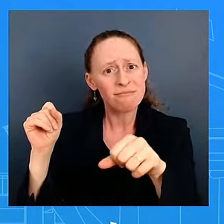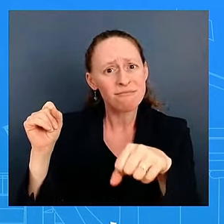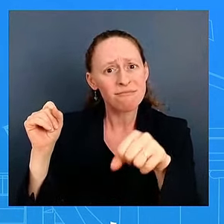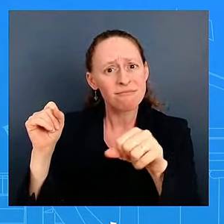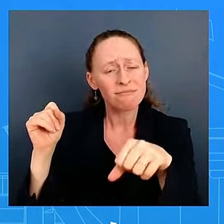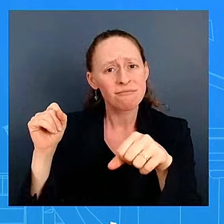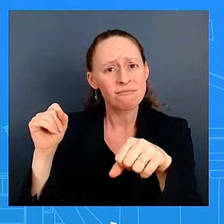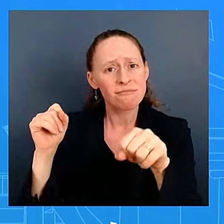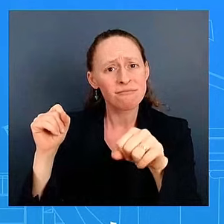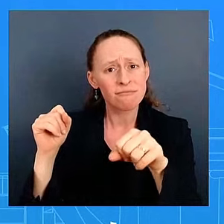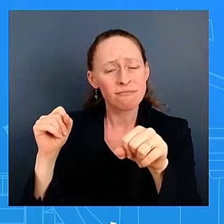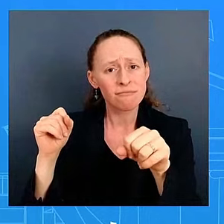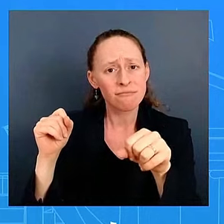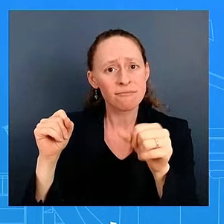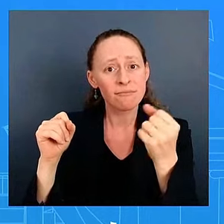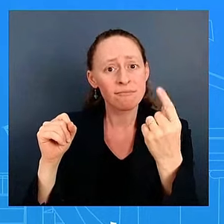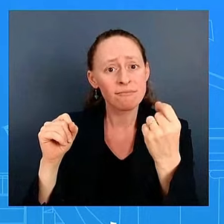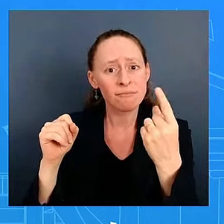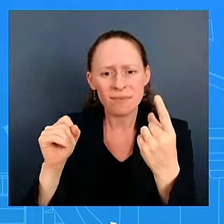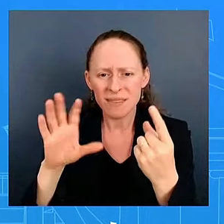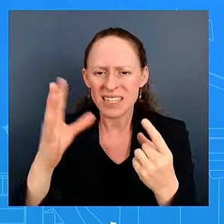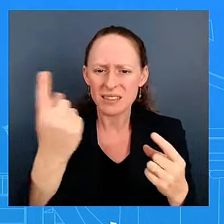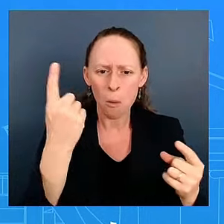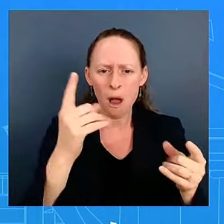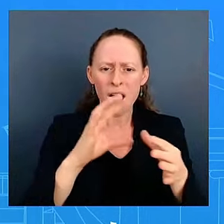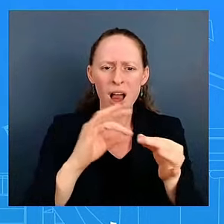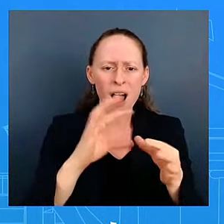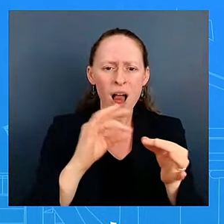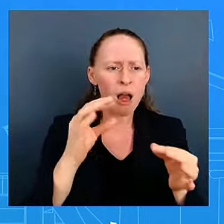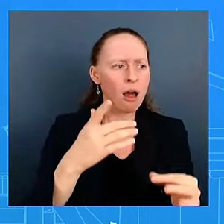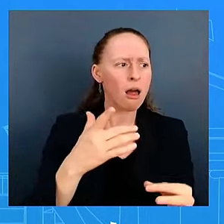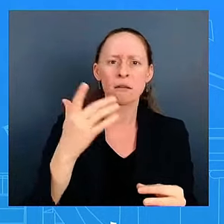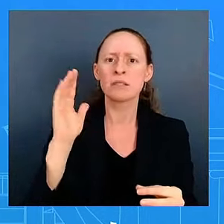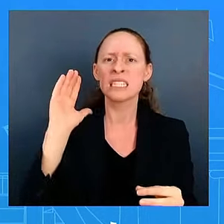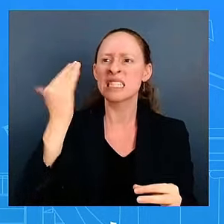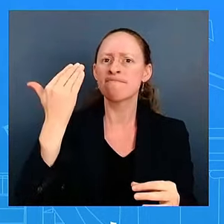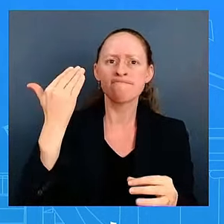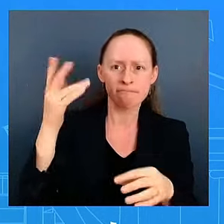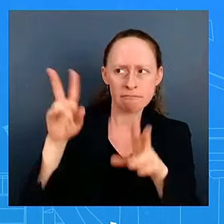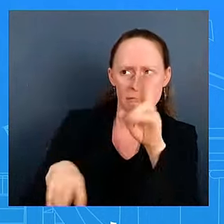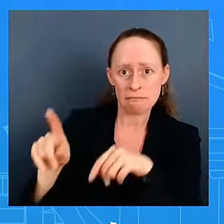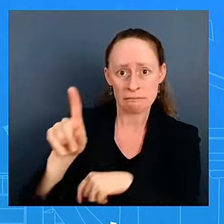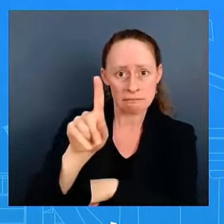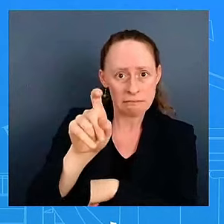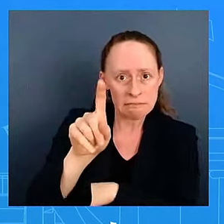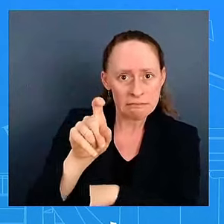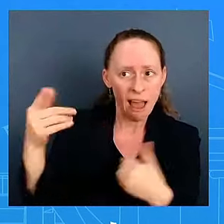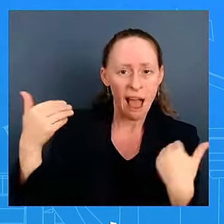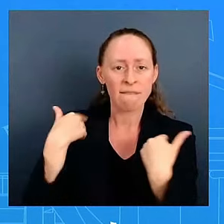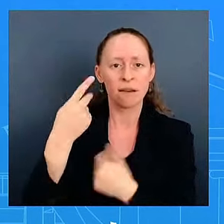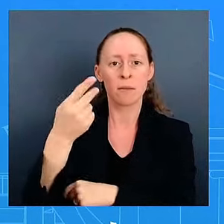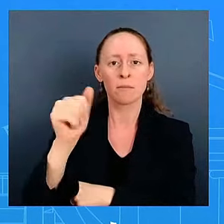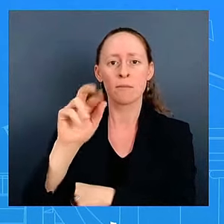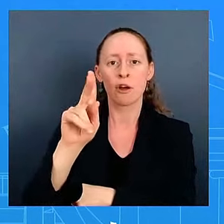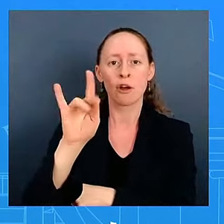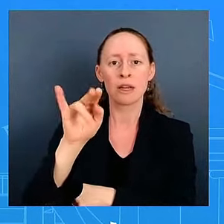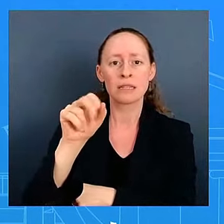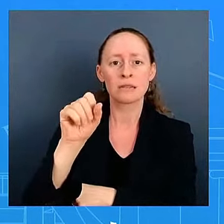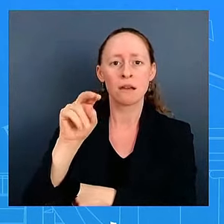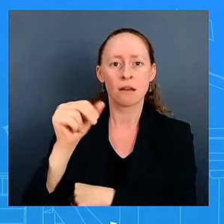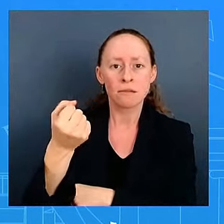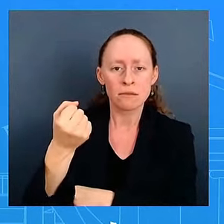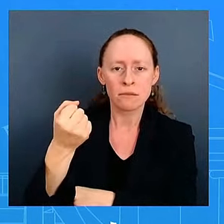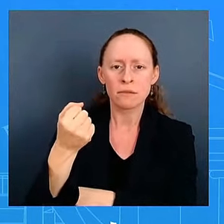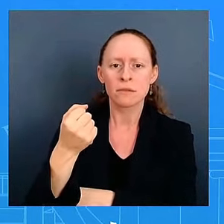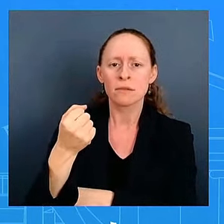for Parkinson's. I said right here that the president was not being treated for Parkinson's. I actually went a step further and said he wasn't taking medication for